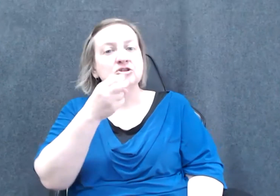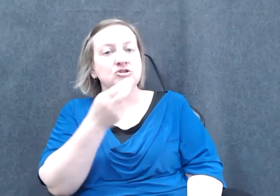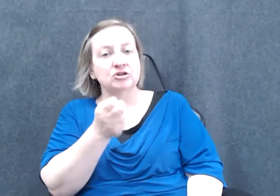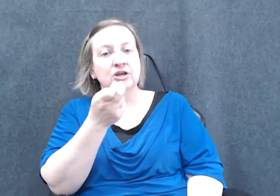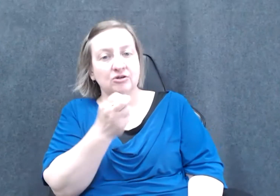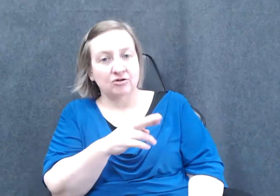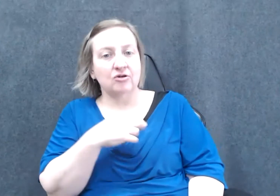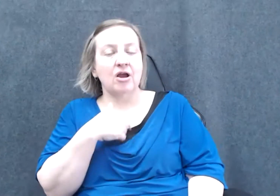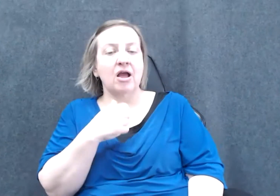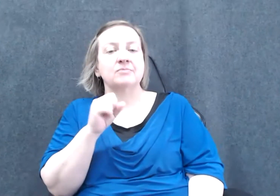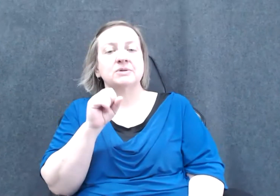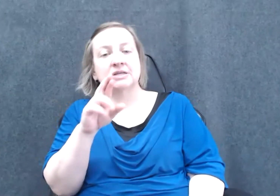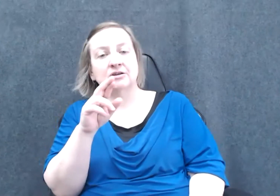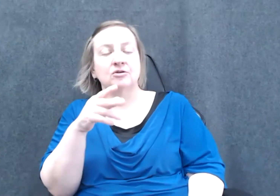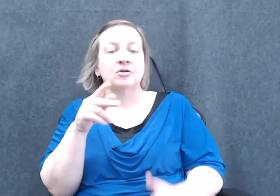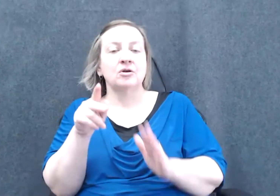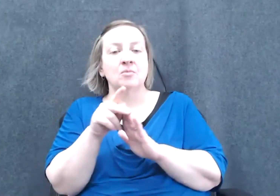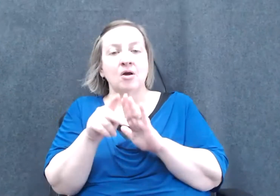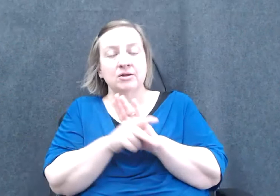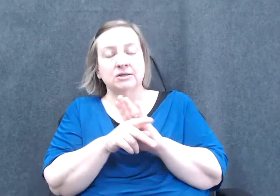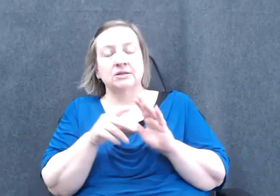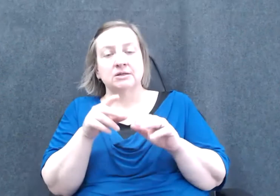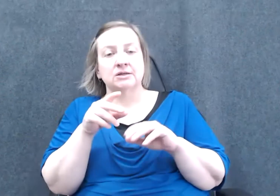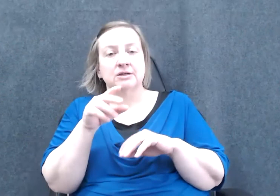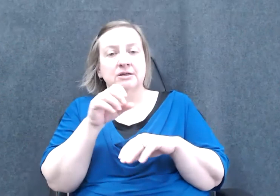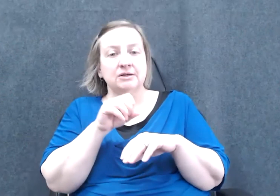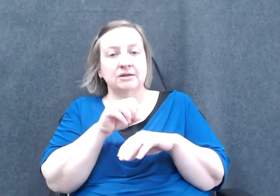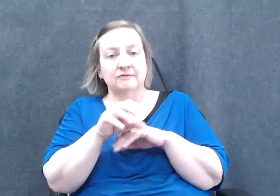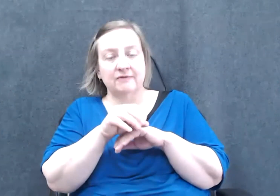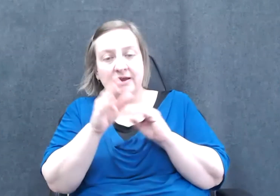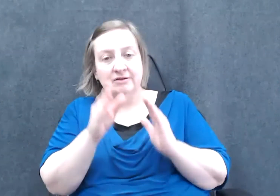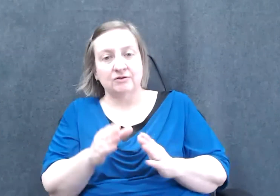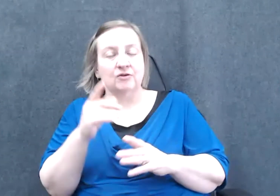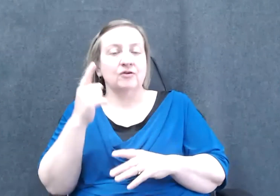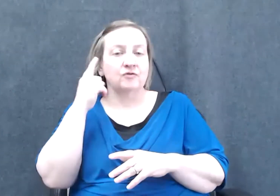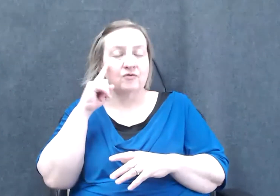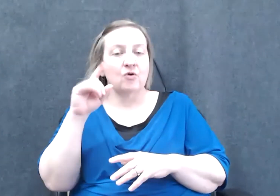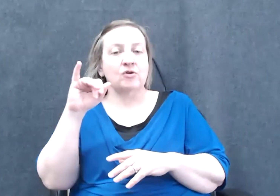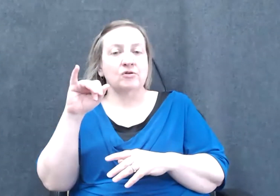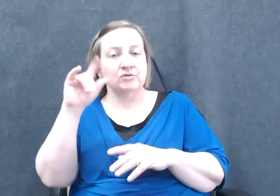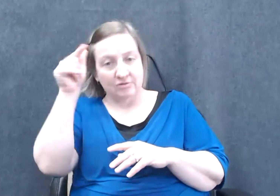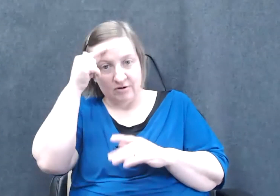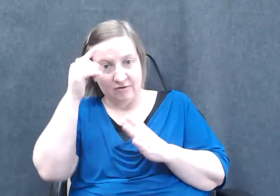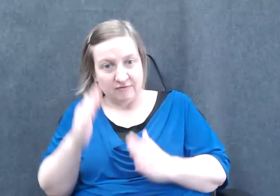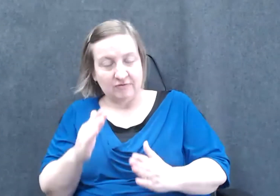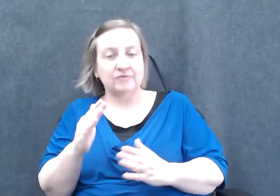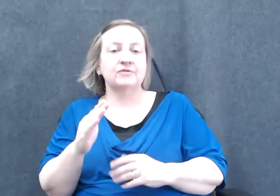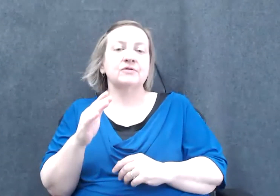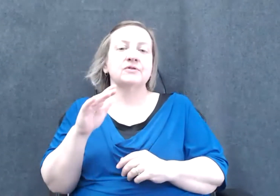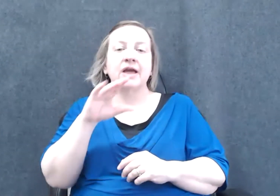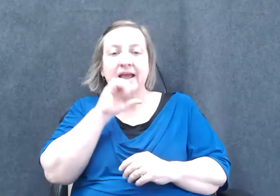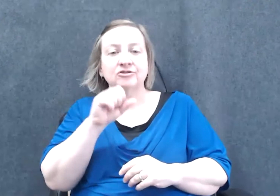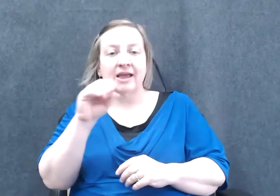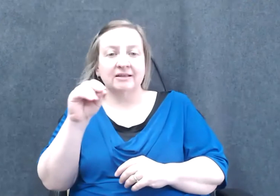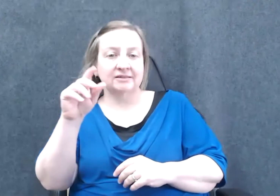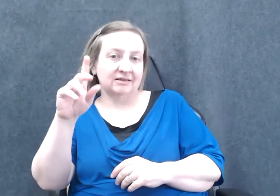I am Senior Policy Advisor to Governor Inslee on behavioral health, aging, and disability, and I am a voting member. And I want